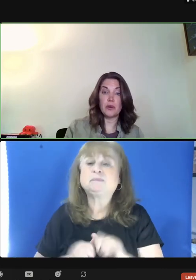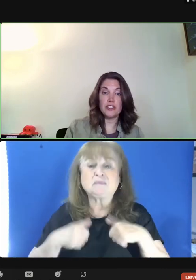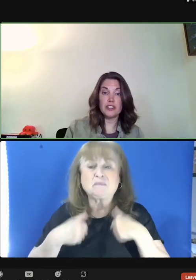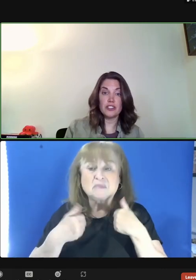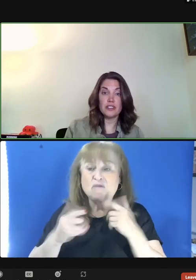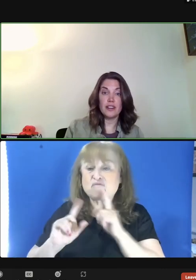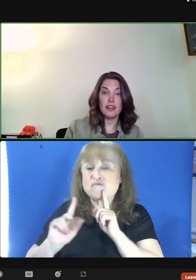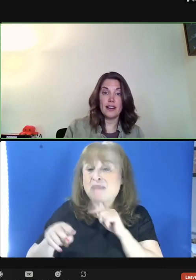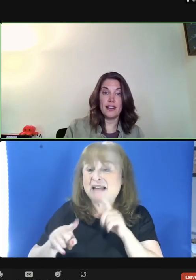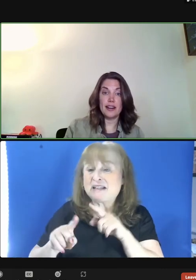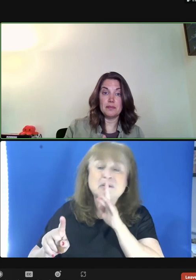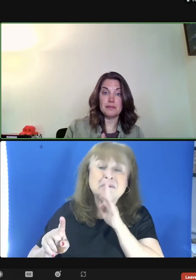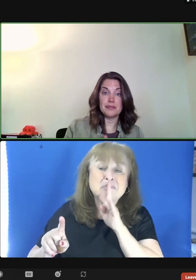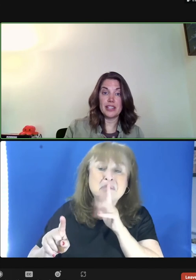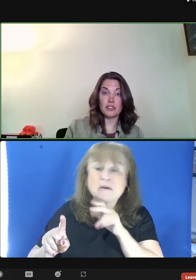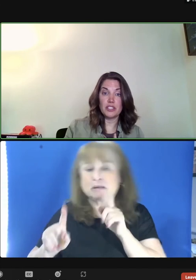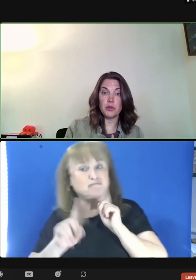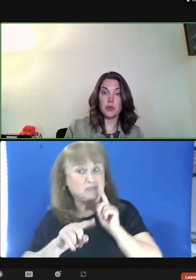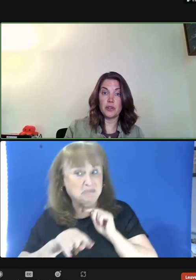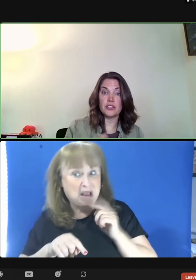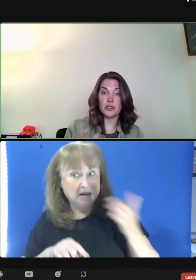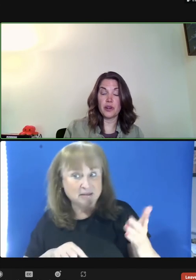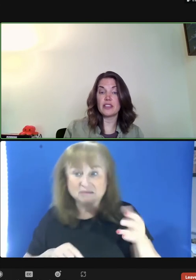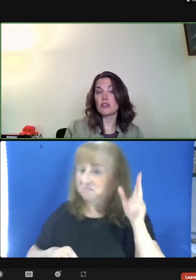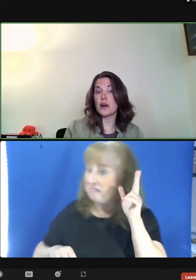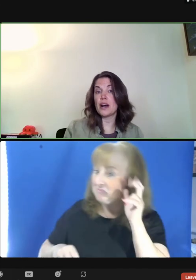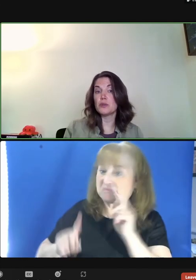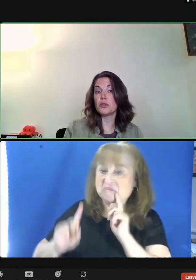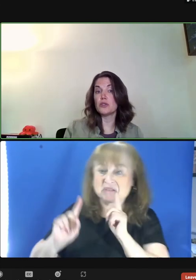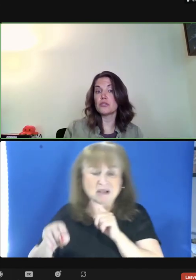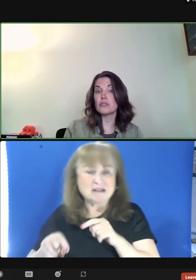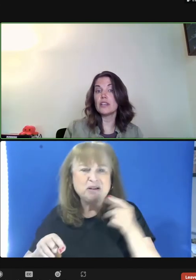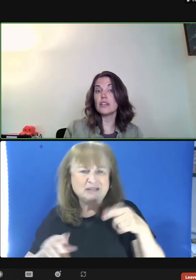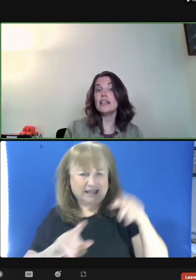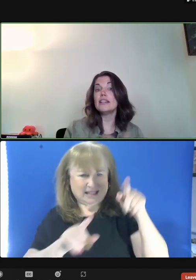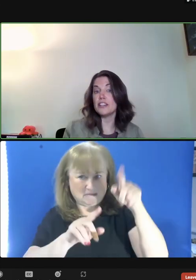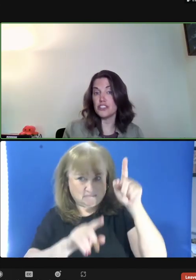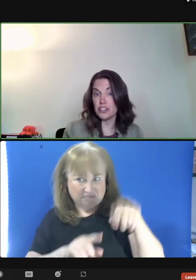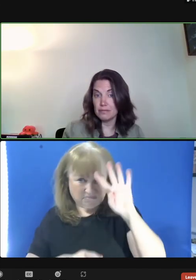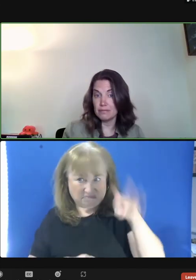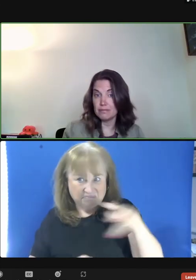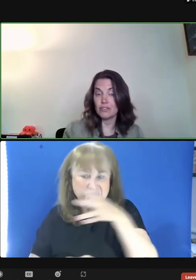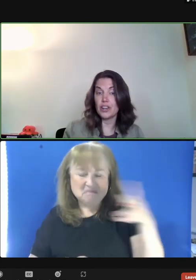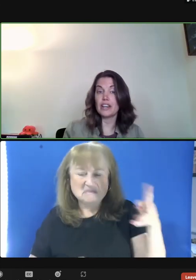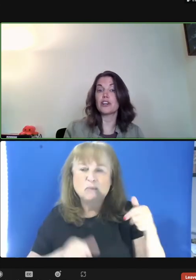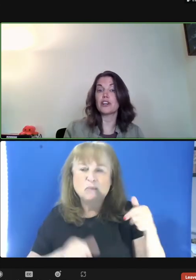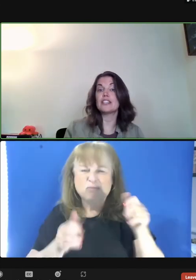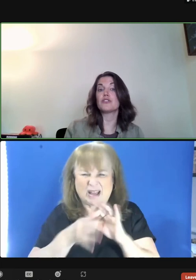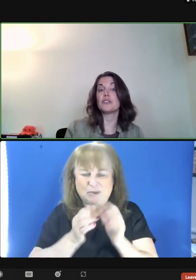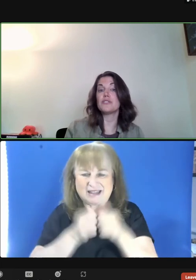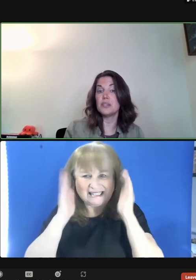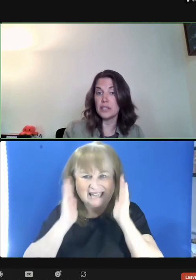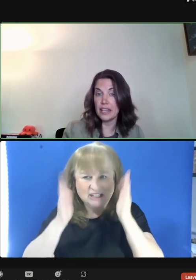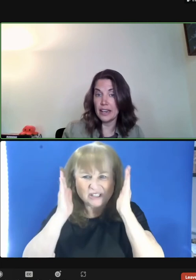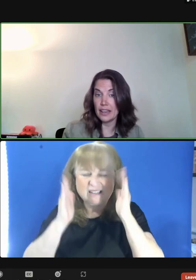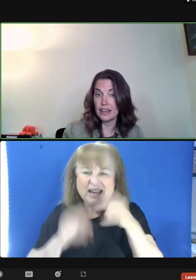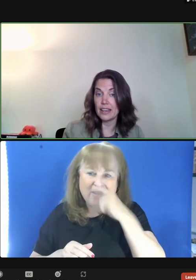to spoken language. And you'll see some of the ones on the right that are possible inattention, right? If our